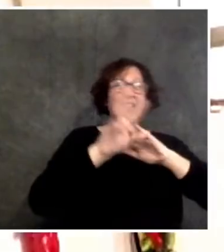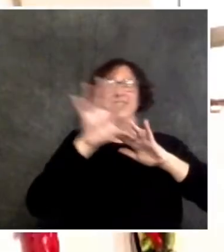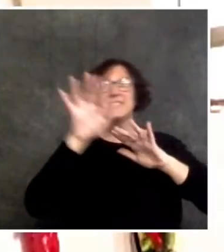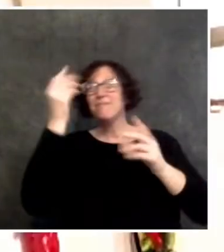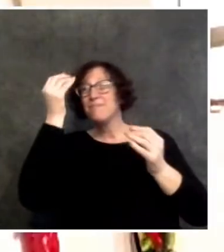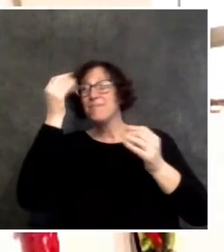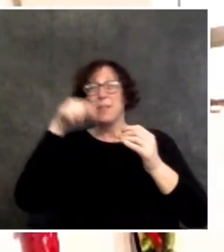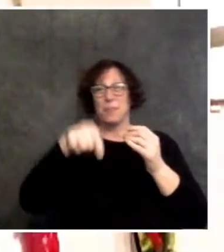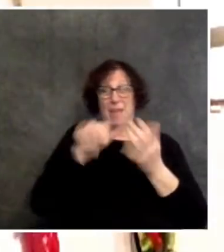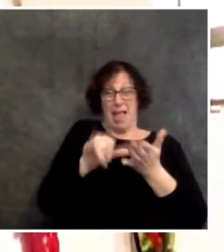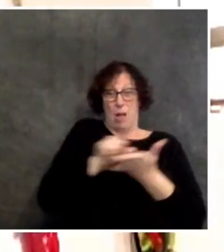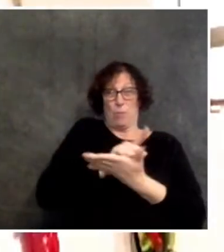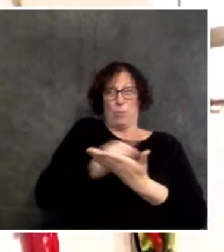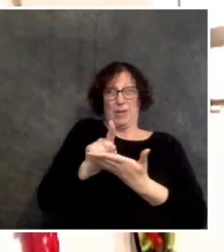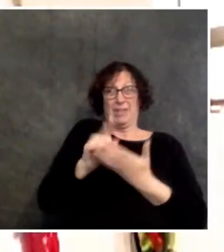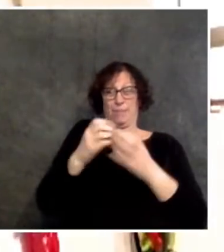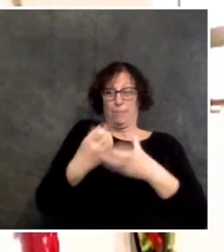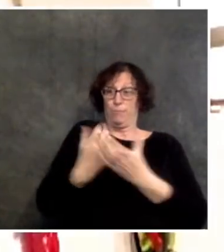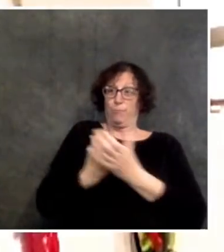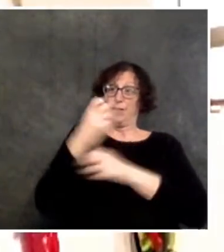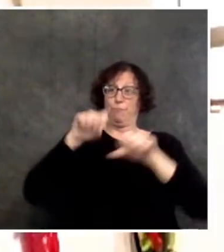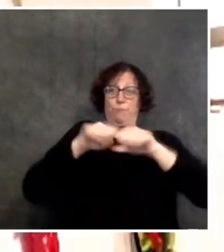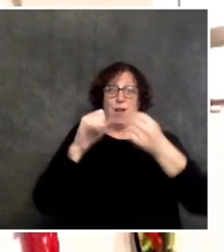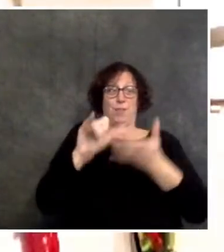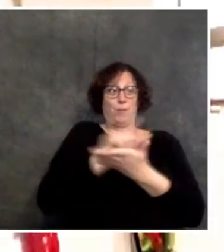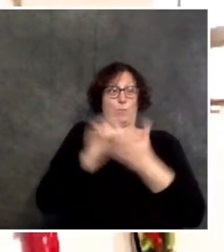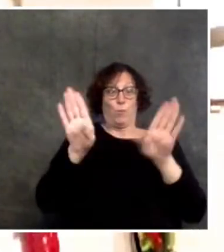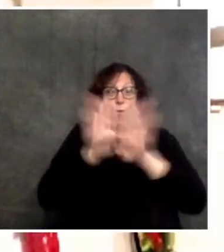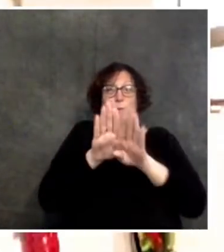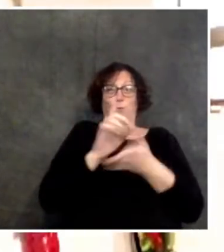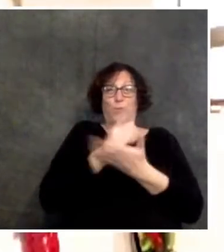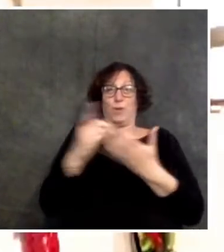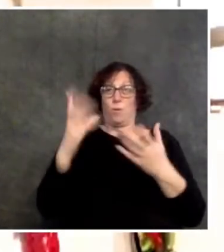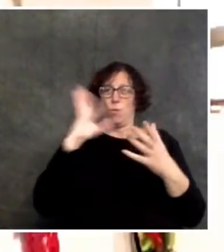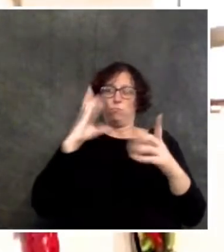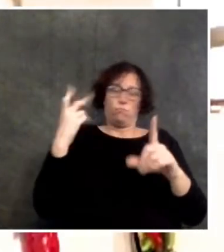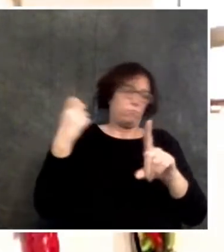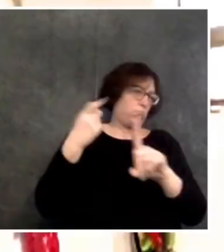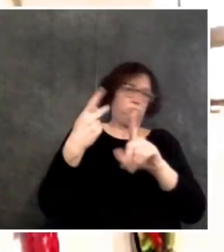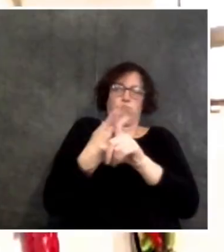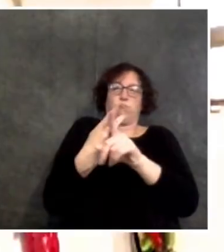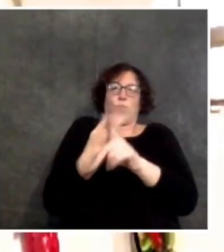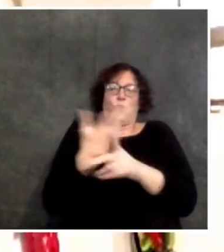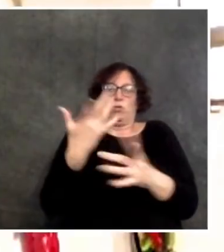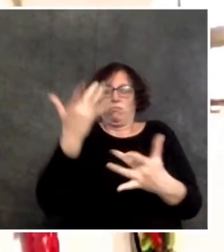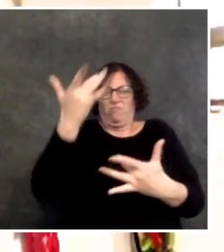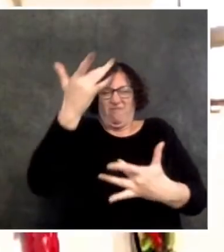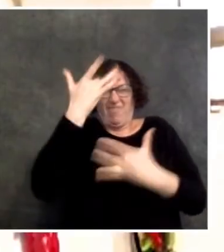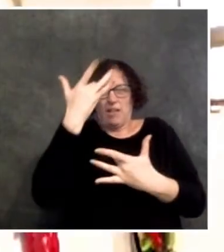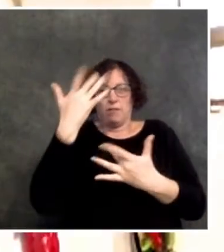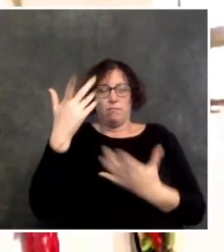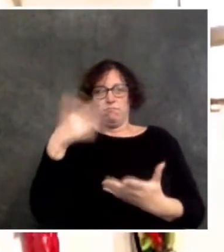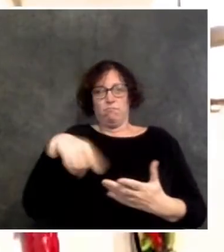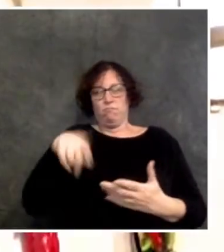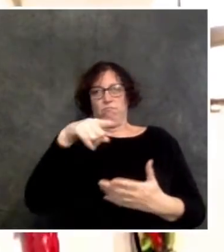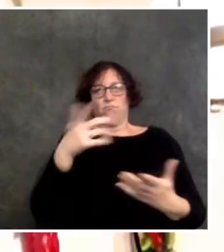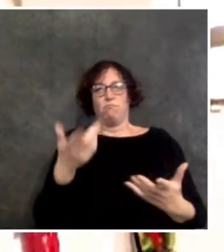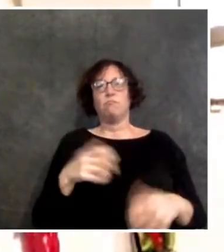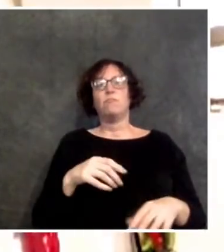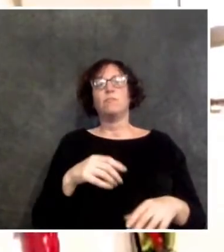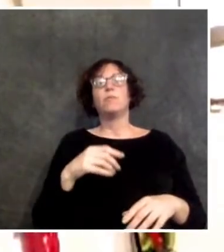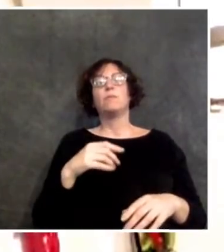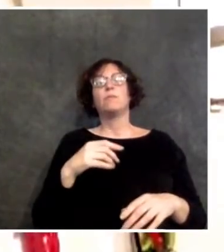very, very grounded in what we're doing. So we want to make sure that students are actively